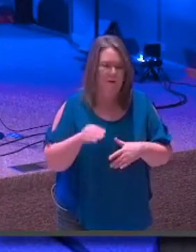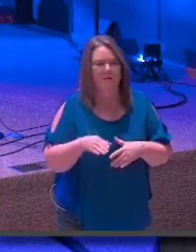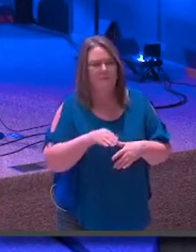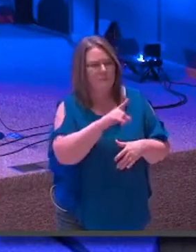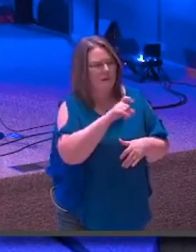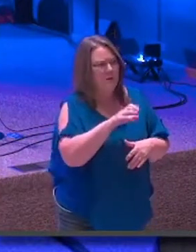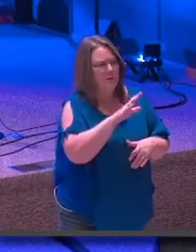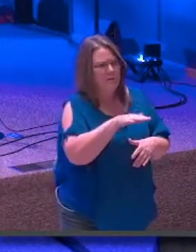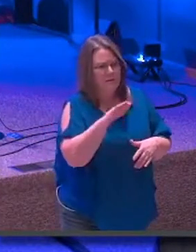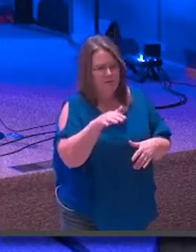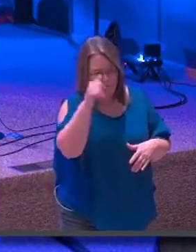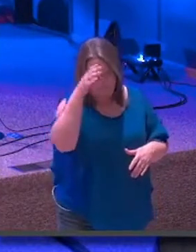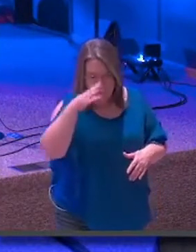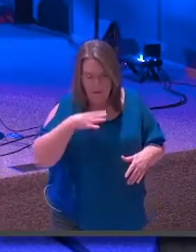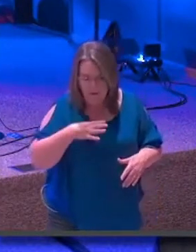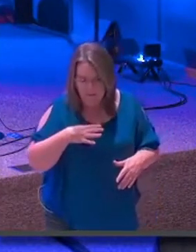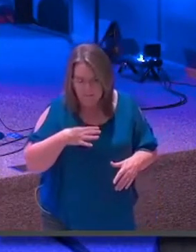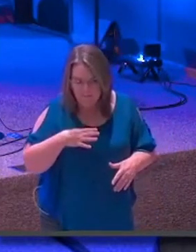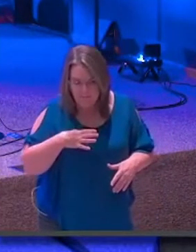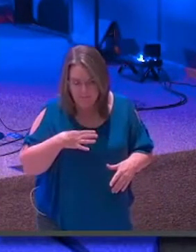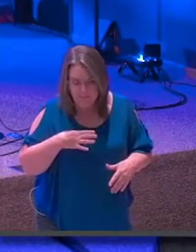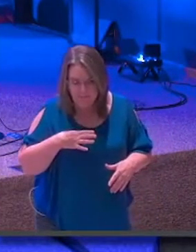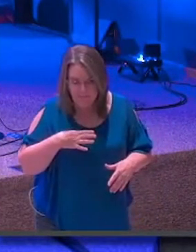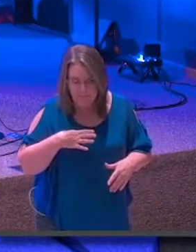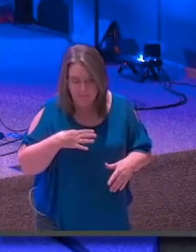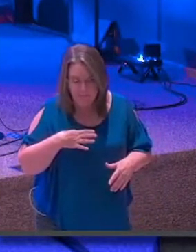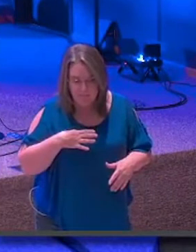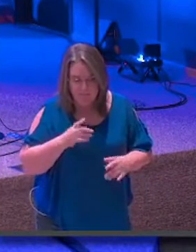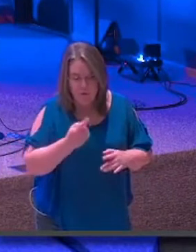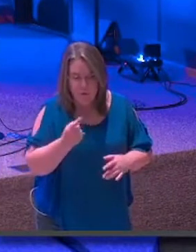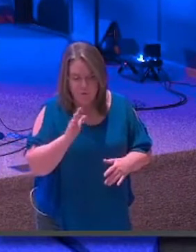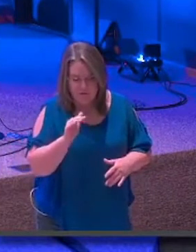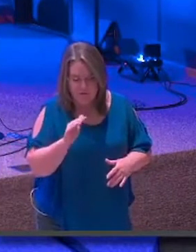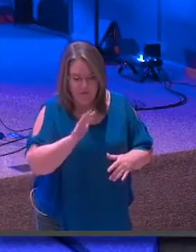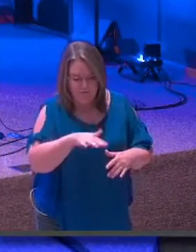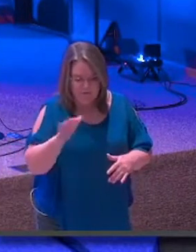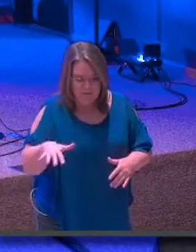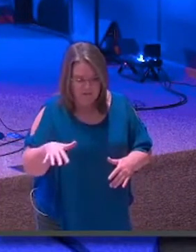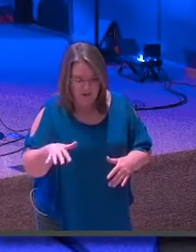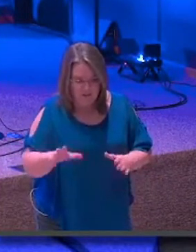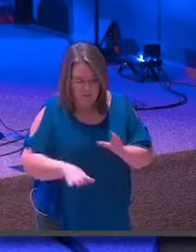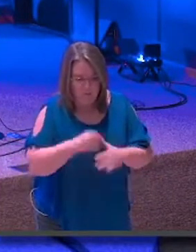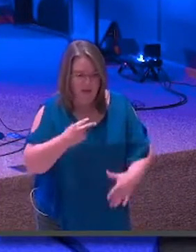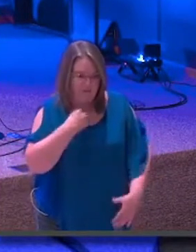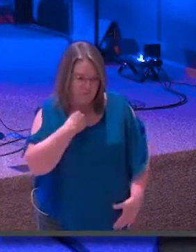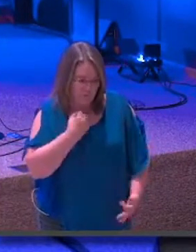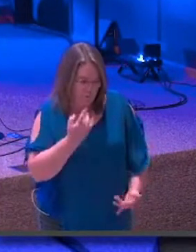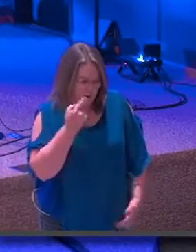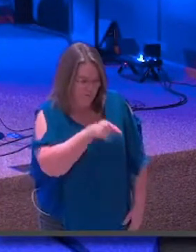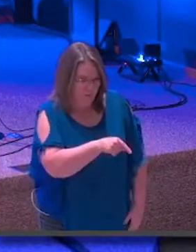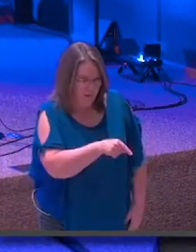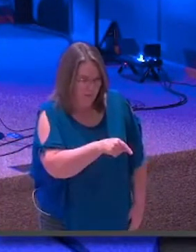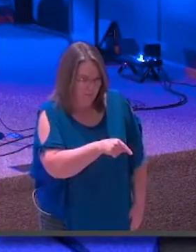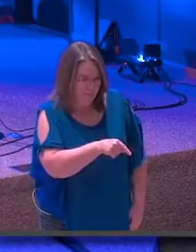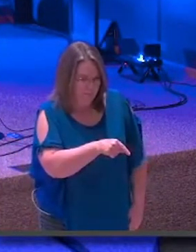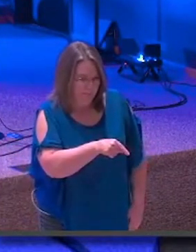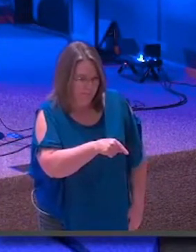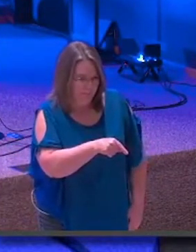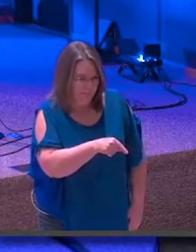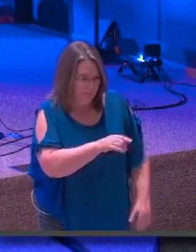155 men, only 55 got out of the trap that was waiting for them on their own.